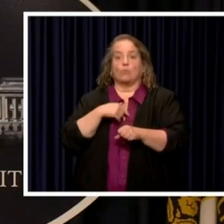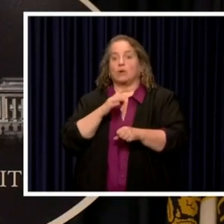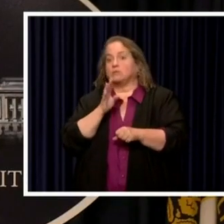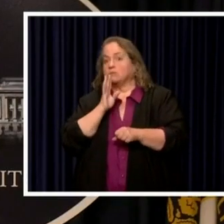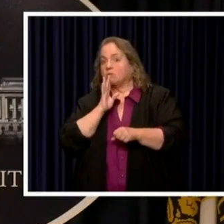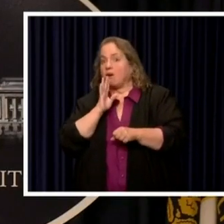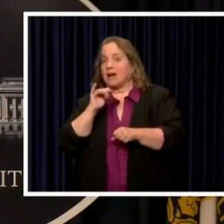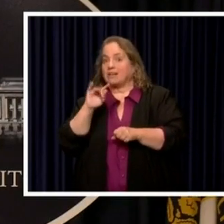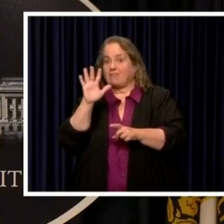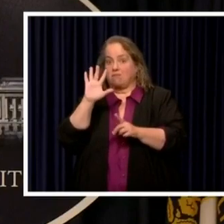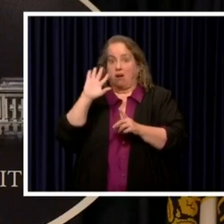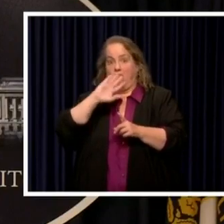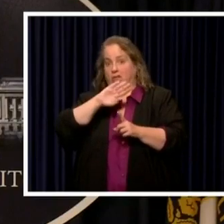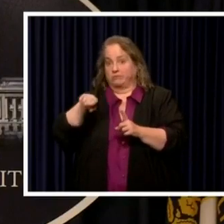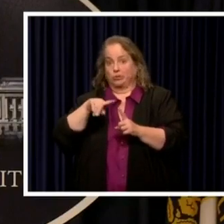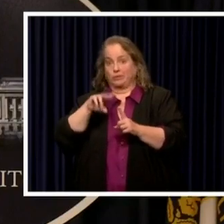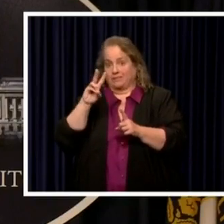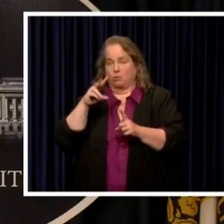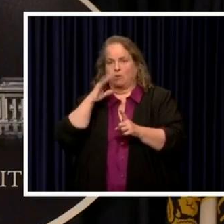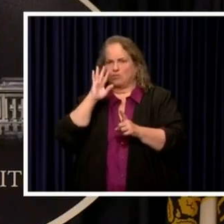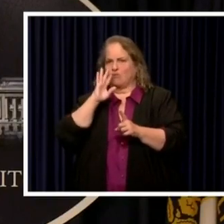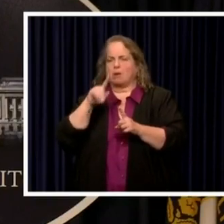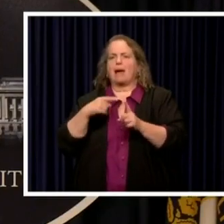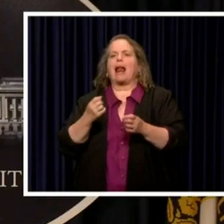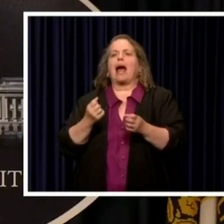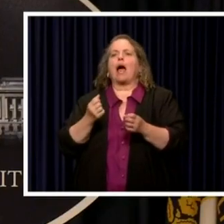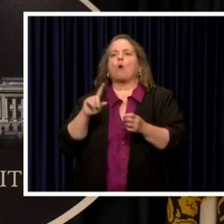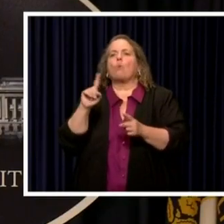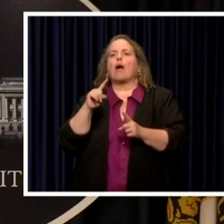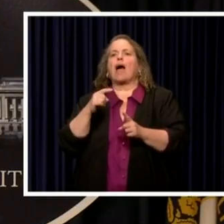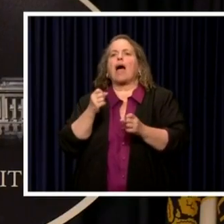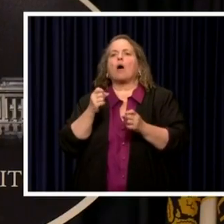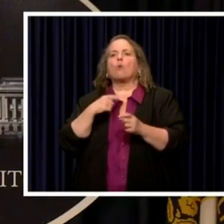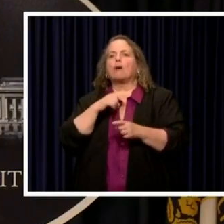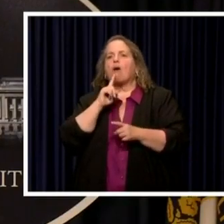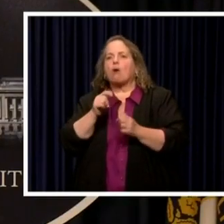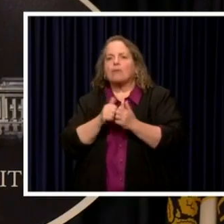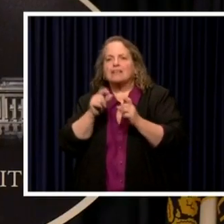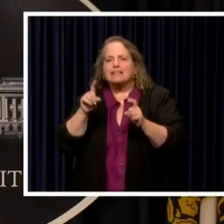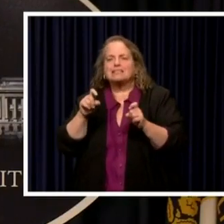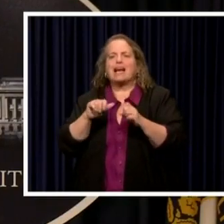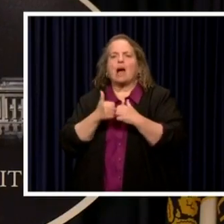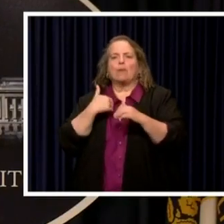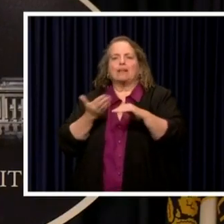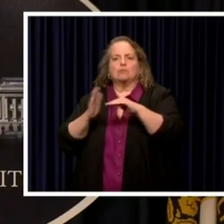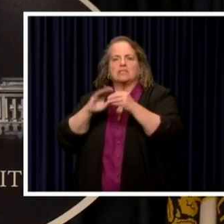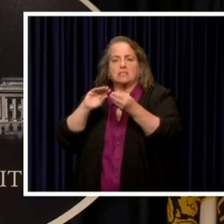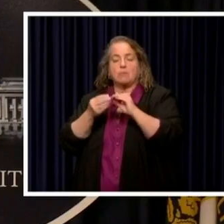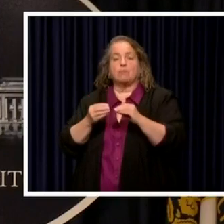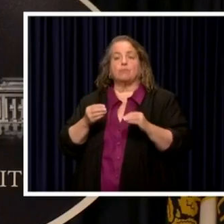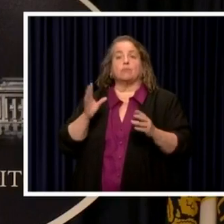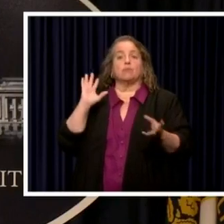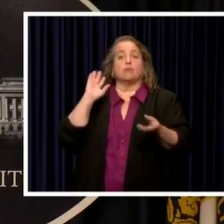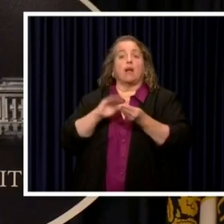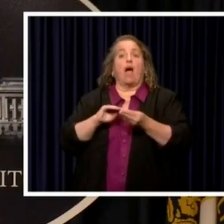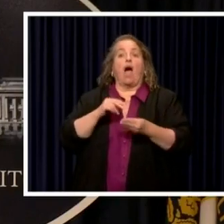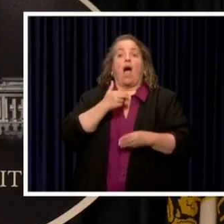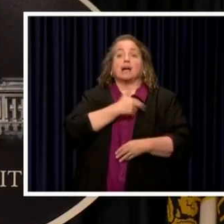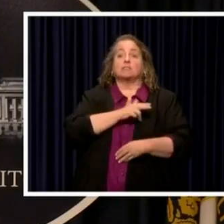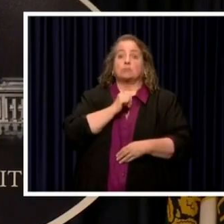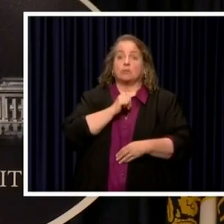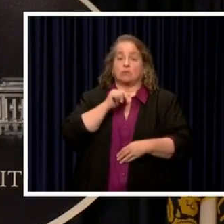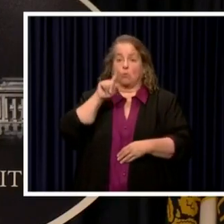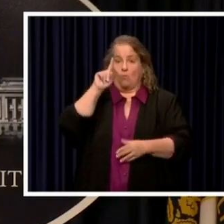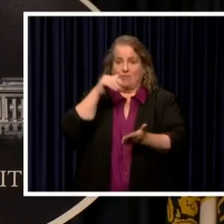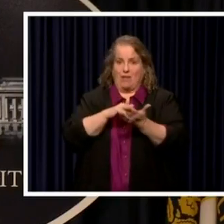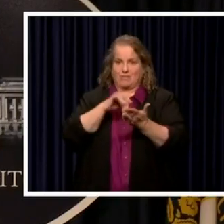testing, how we're going to increase that capacity, and where we're going. Ever hospitalized in Kentucky, 1,076